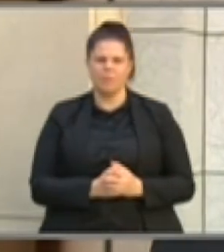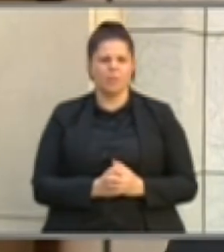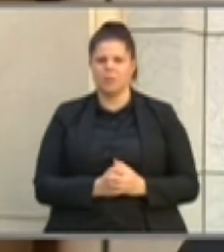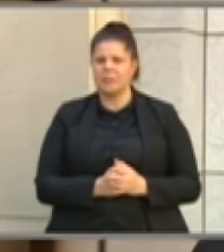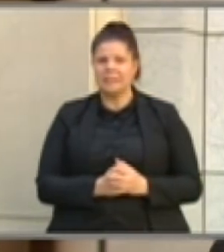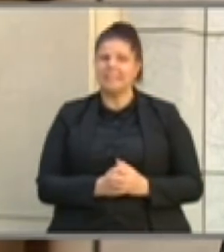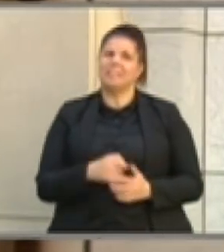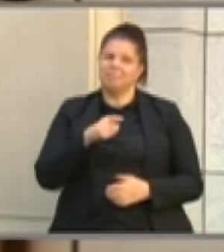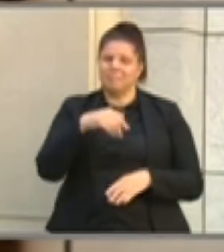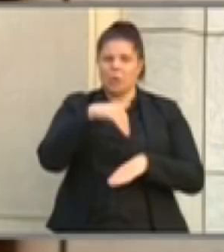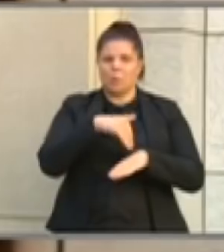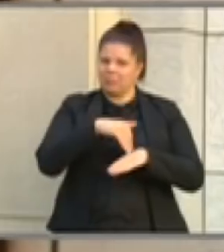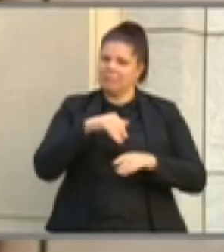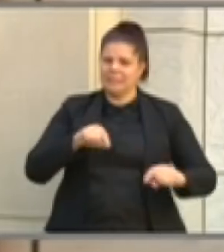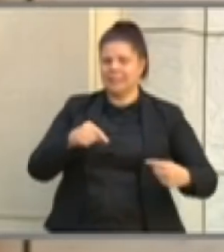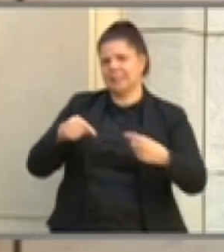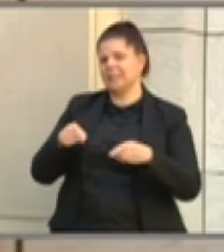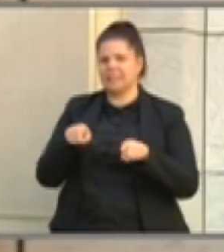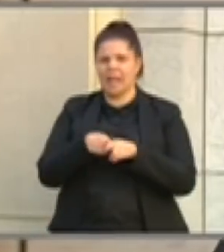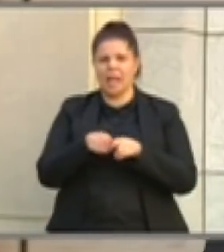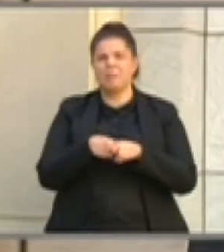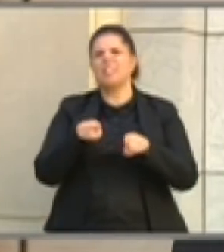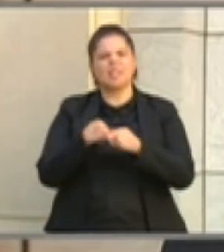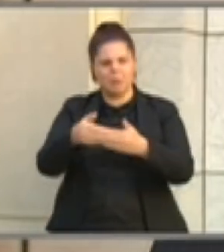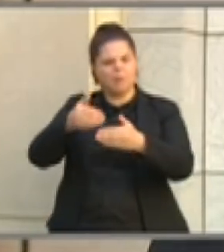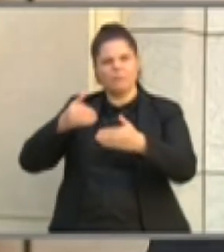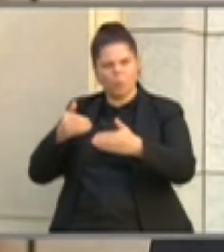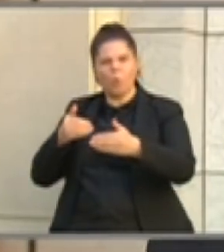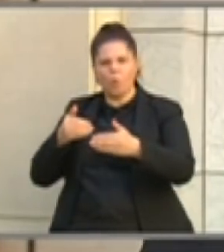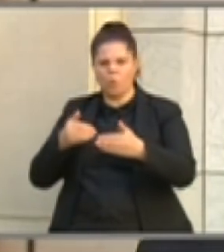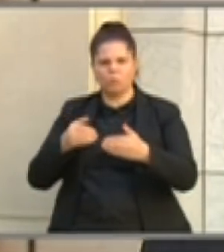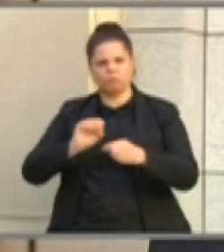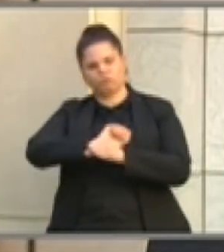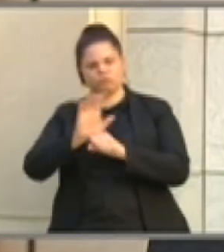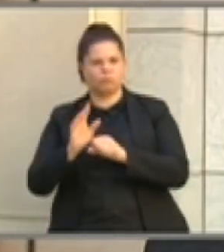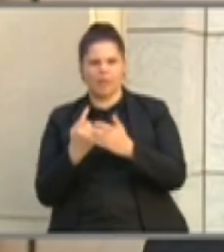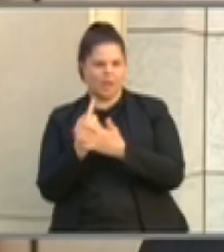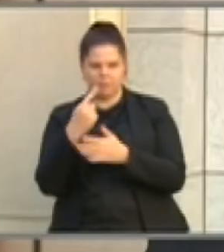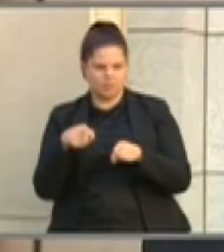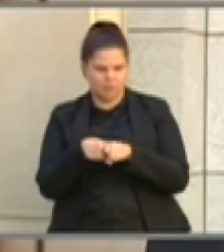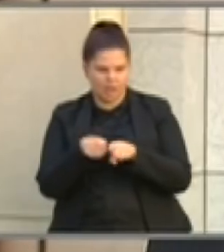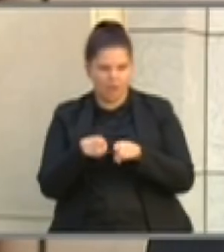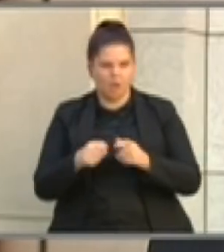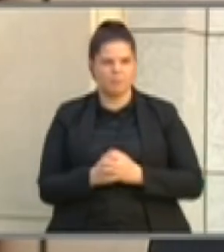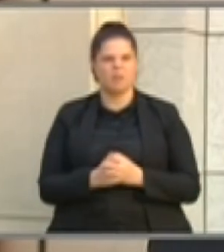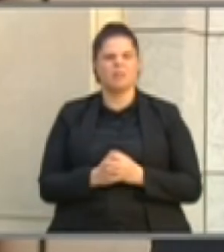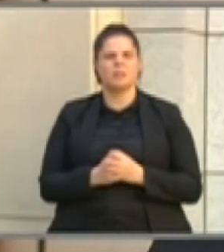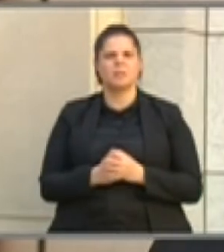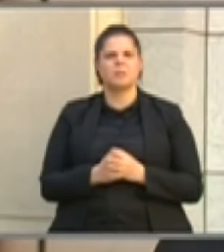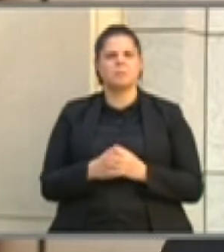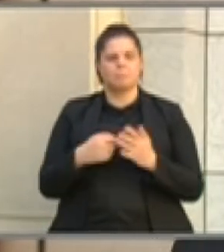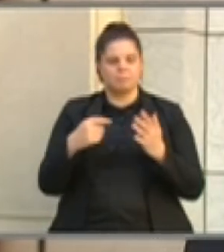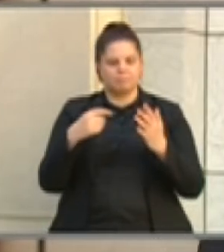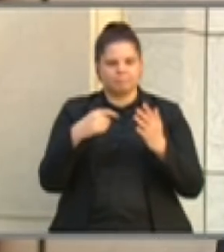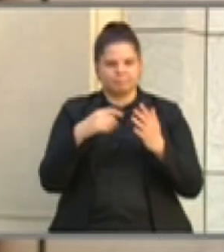were confronted with before this crisis regarding global trading systems. And the WTO and many of the dysfunctions